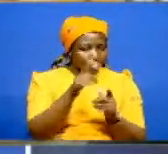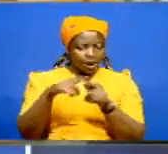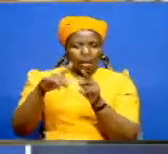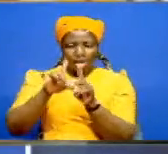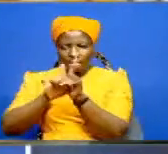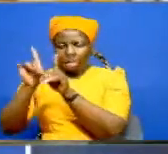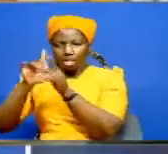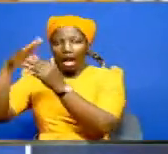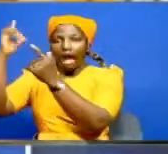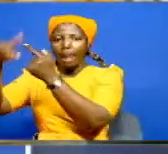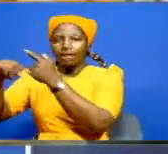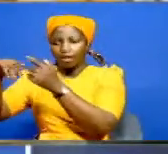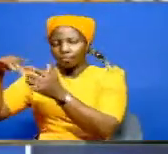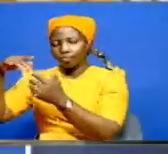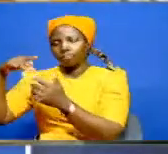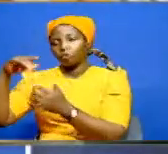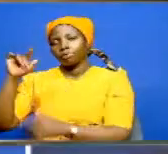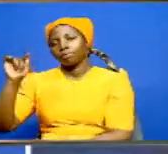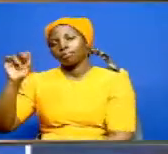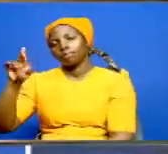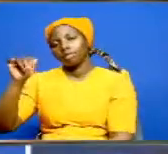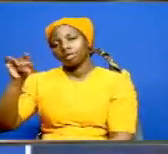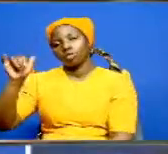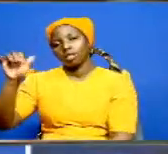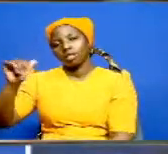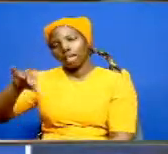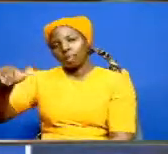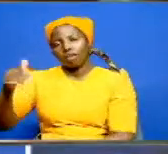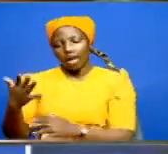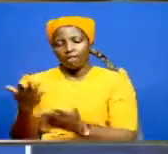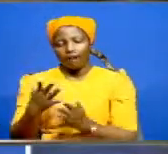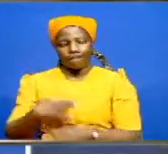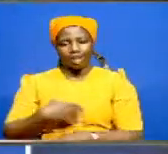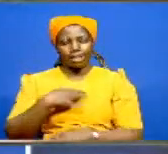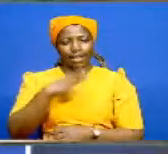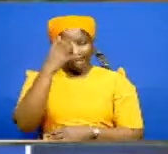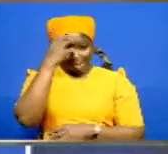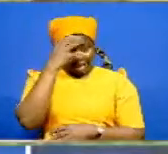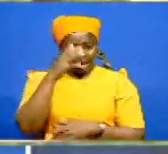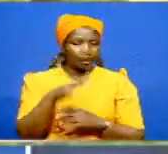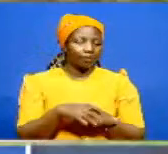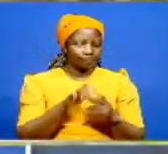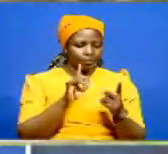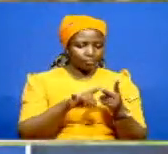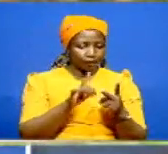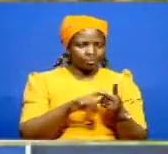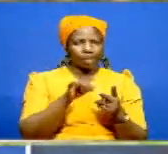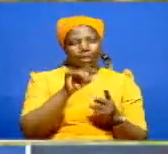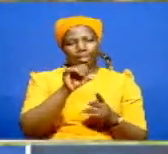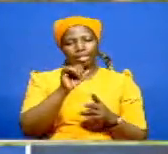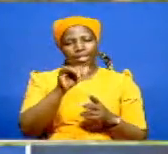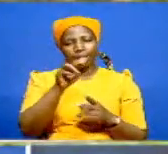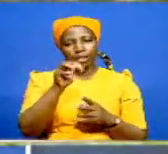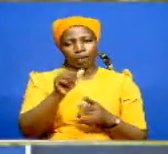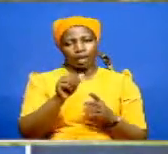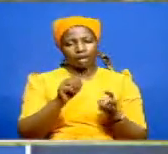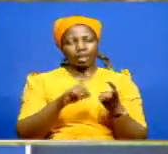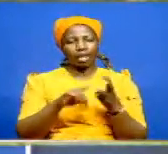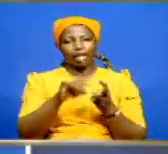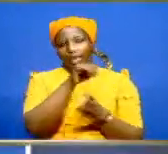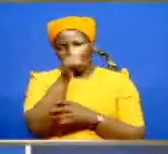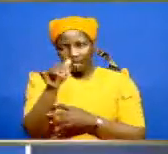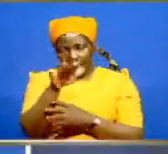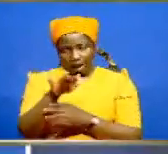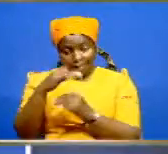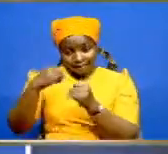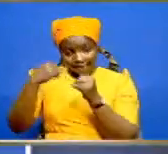Trans Nzoia County, where they visited Kitale Museum, Saiwa Swamp National Park, especially for Sitatunga antelopes, and